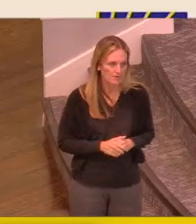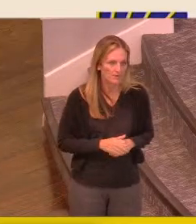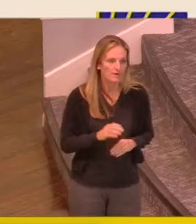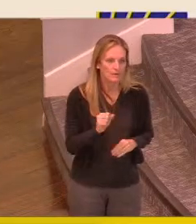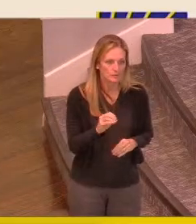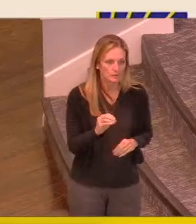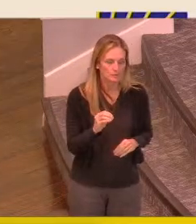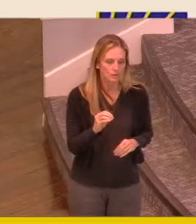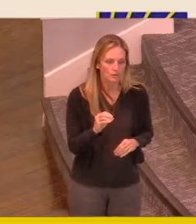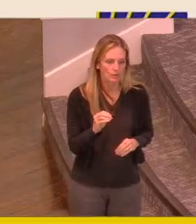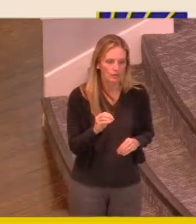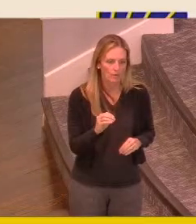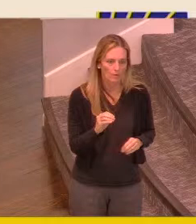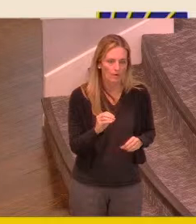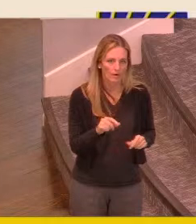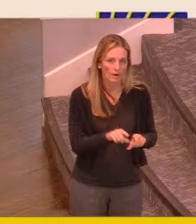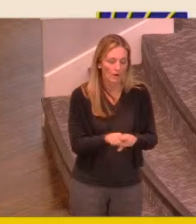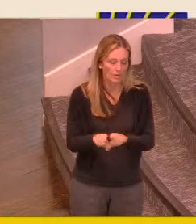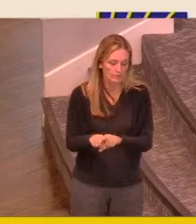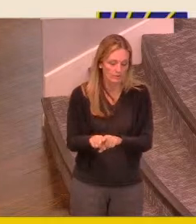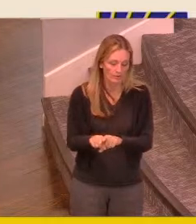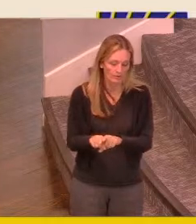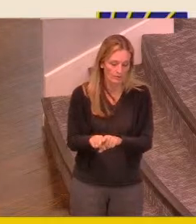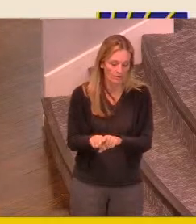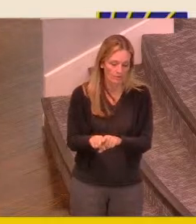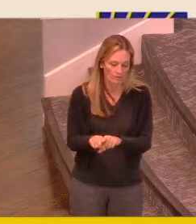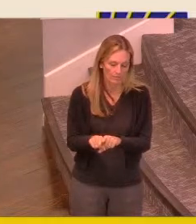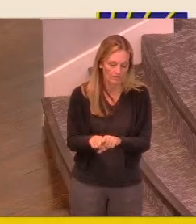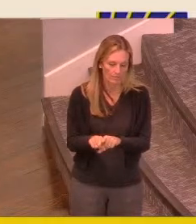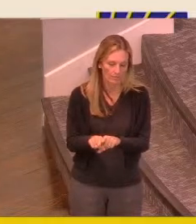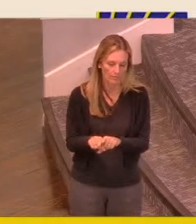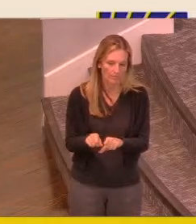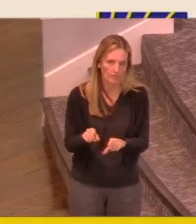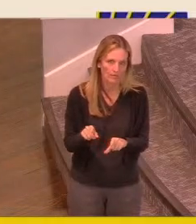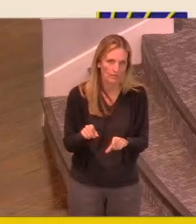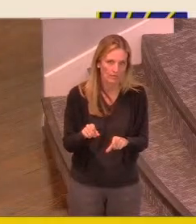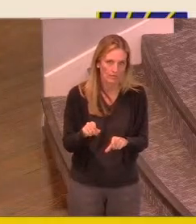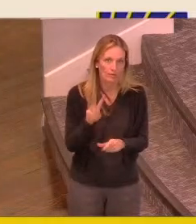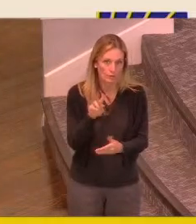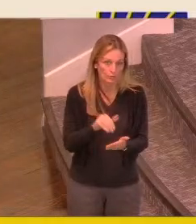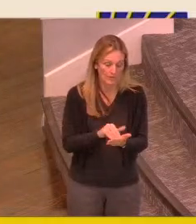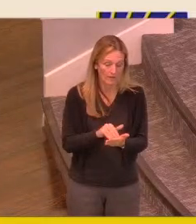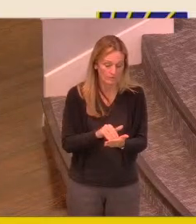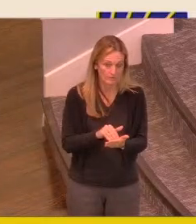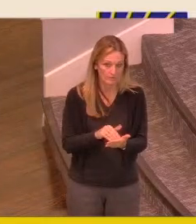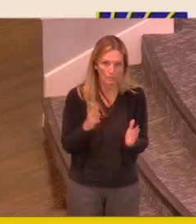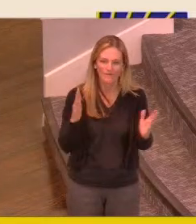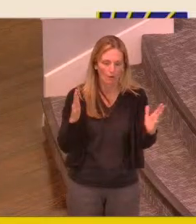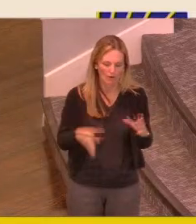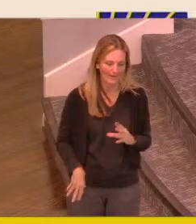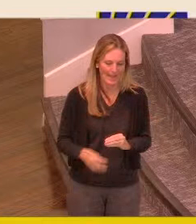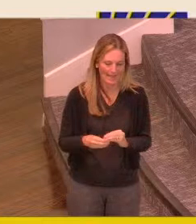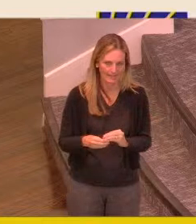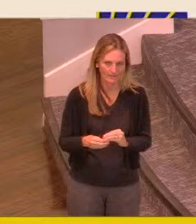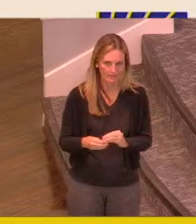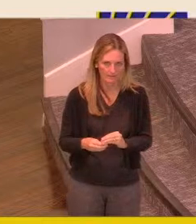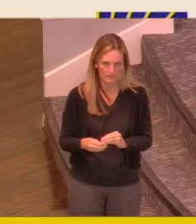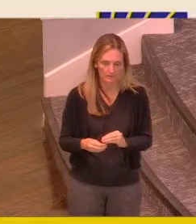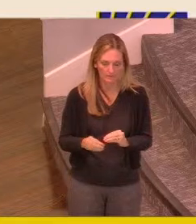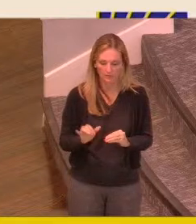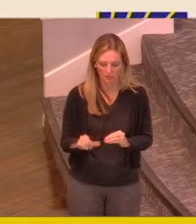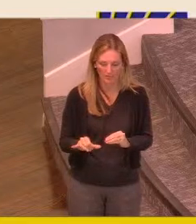are looking also, in addition to that $2,000 that we have already added to the salary